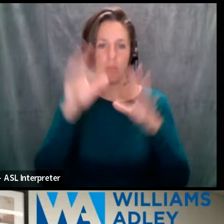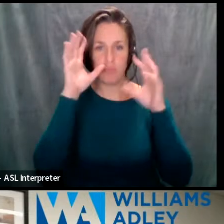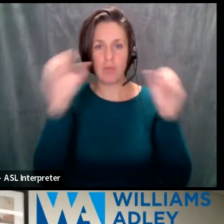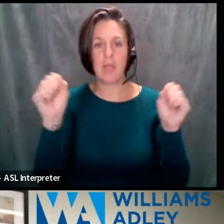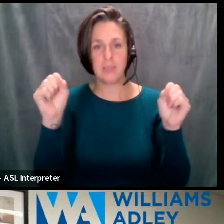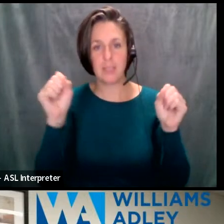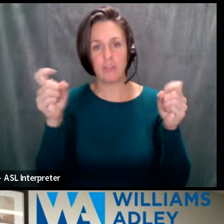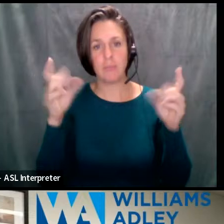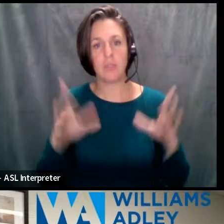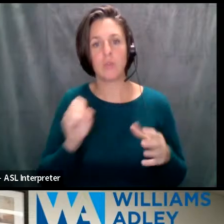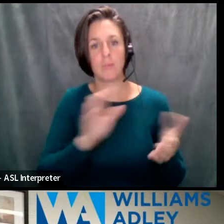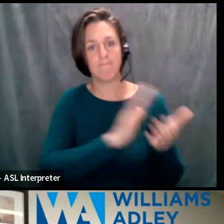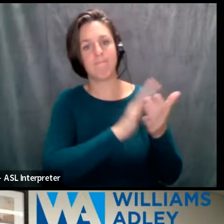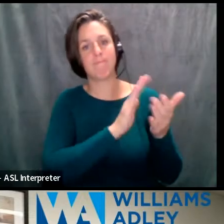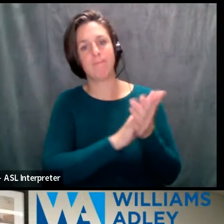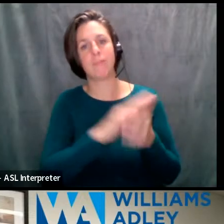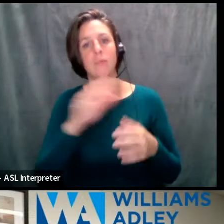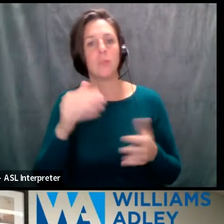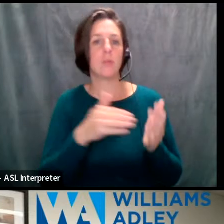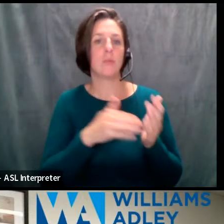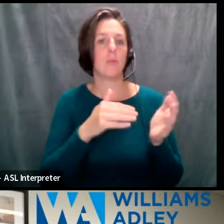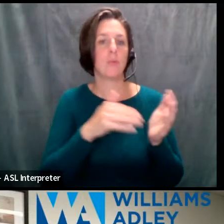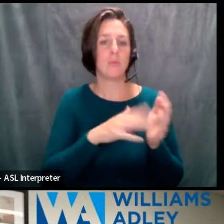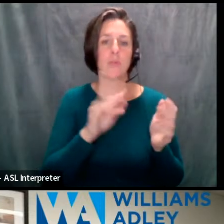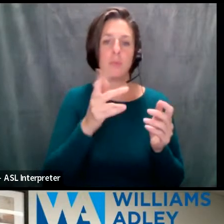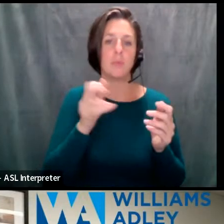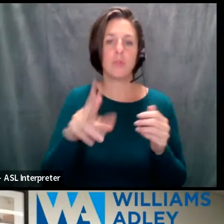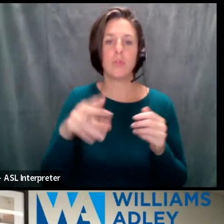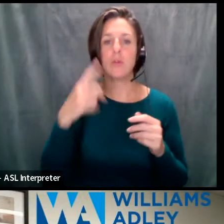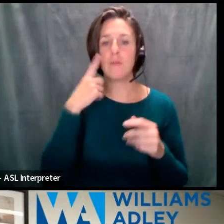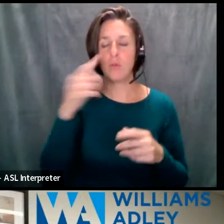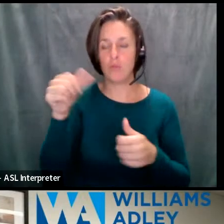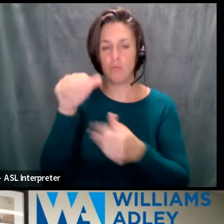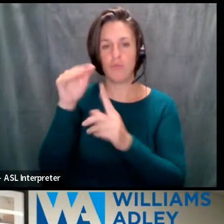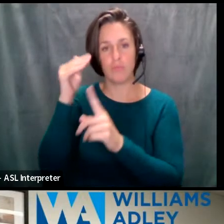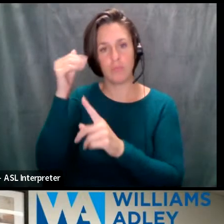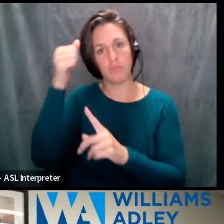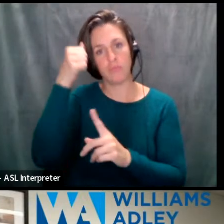Dr. Booker for reminding the community that of